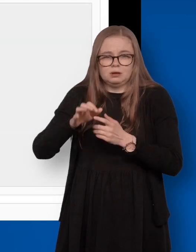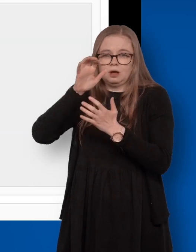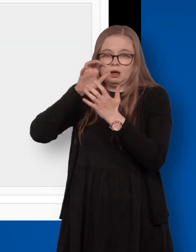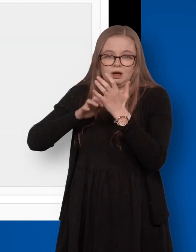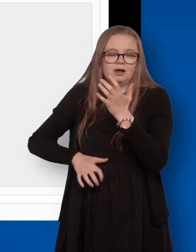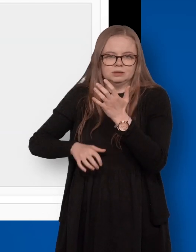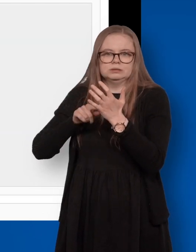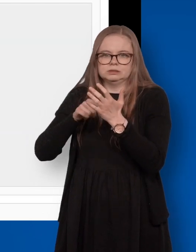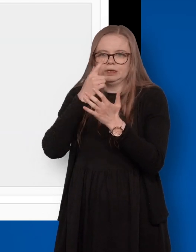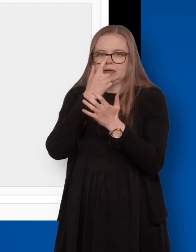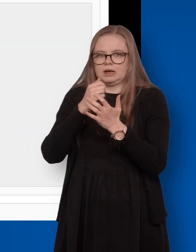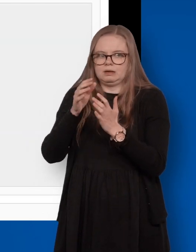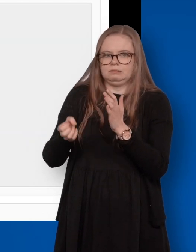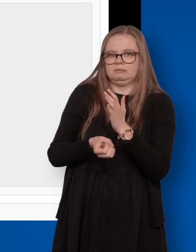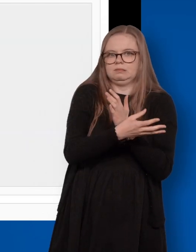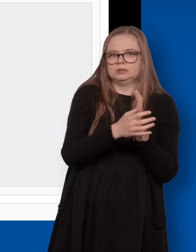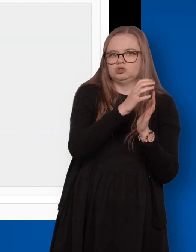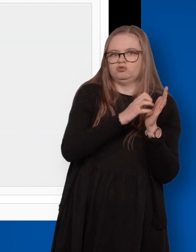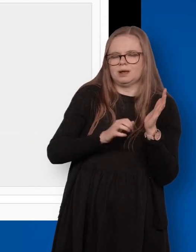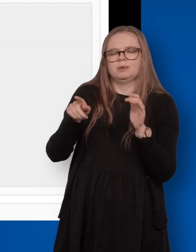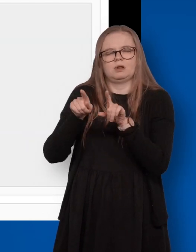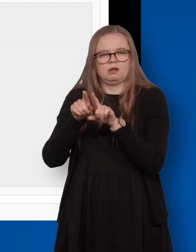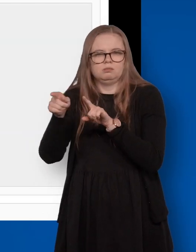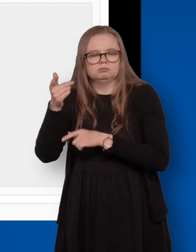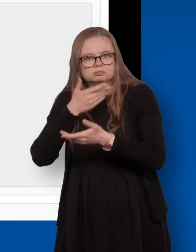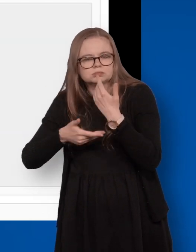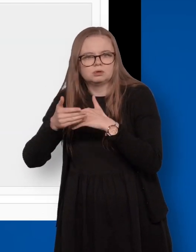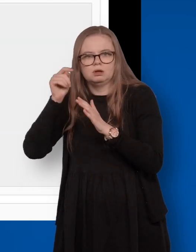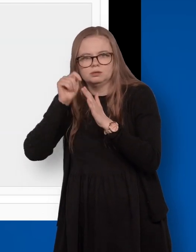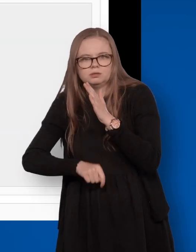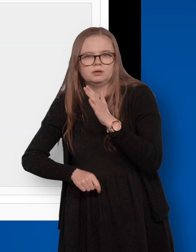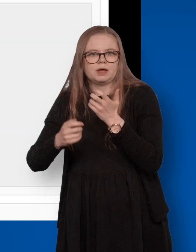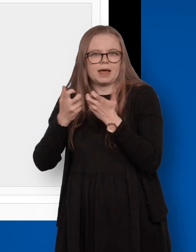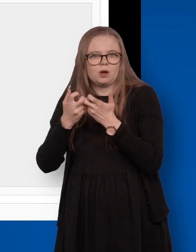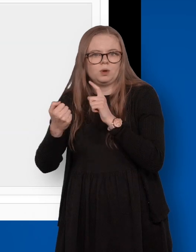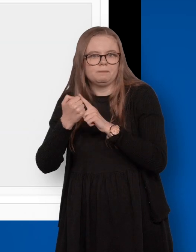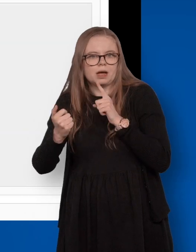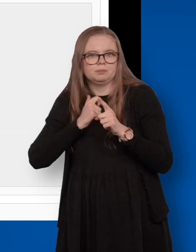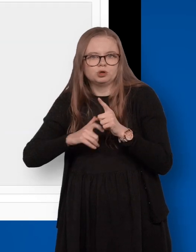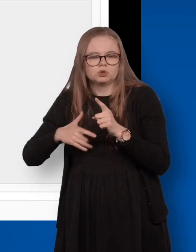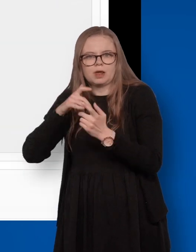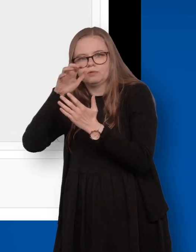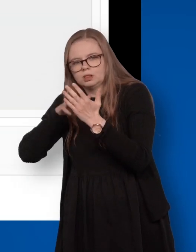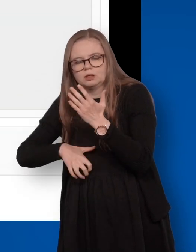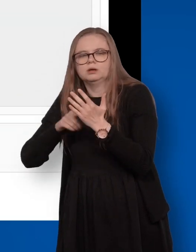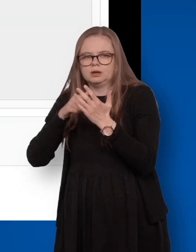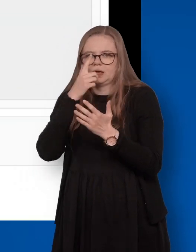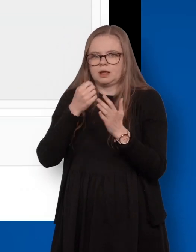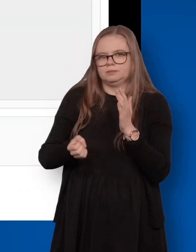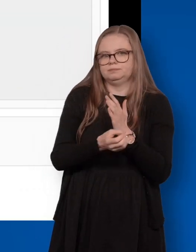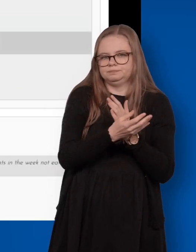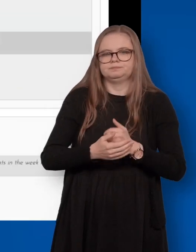they wish to raise around how the shorter working week has impacted their personal life. And so if we want to actually read